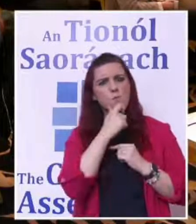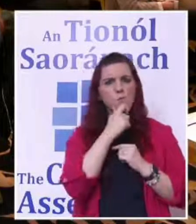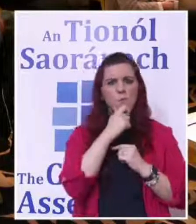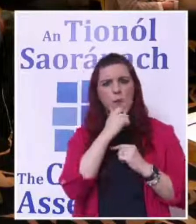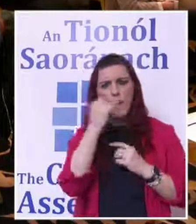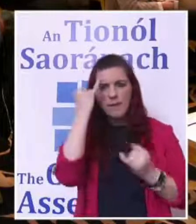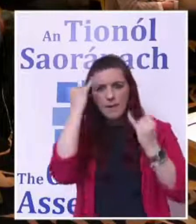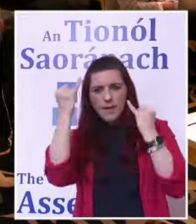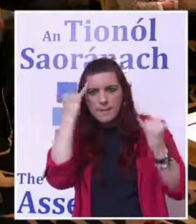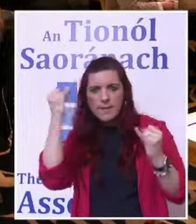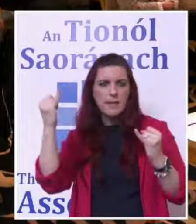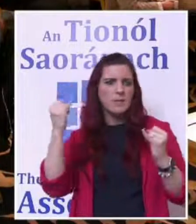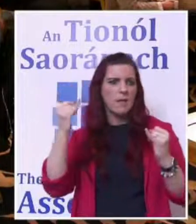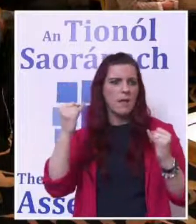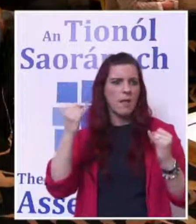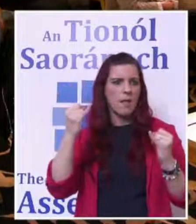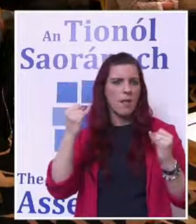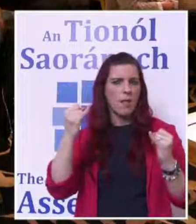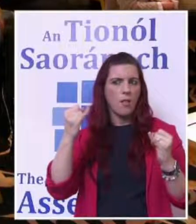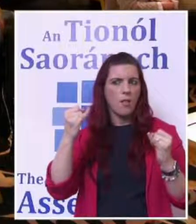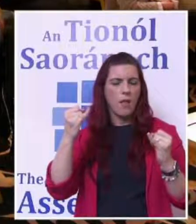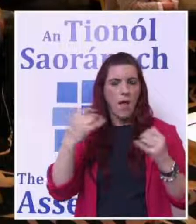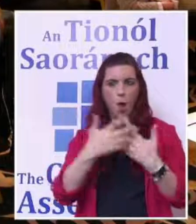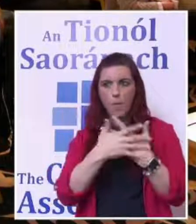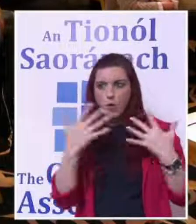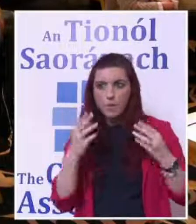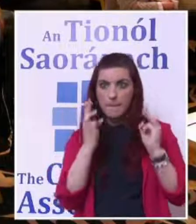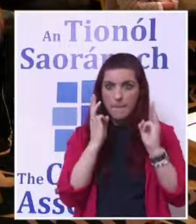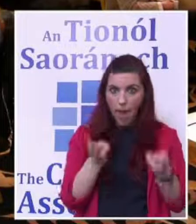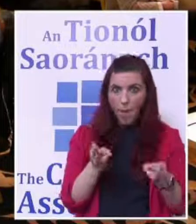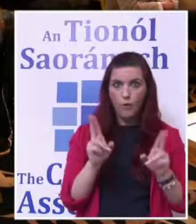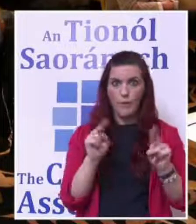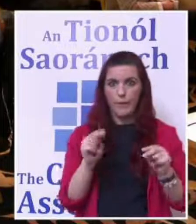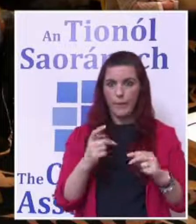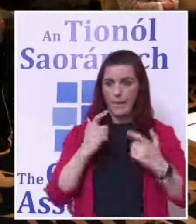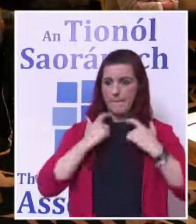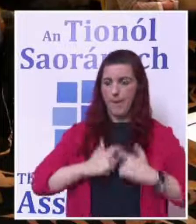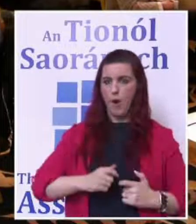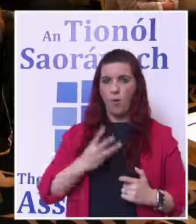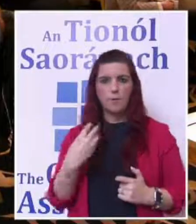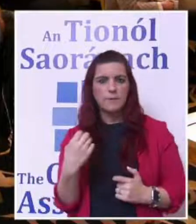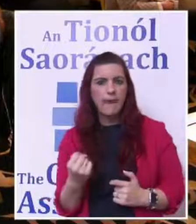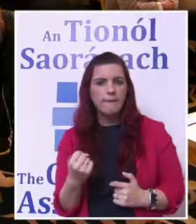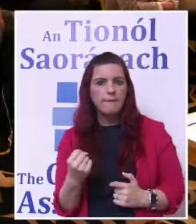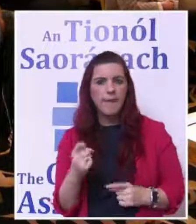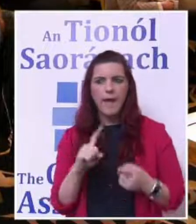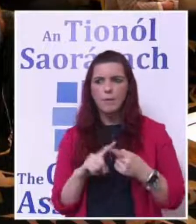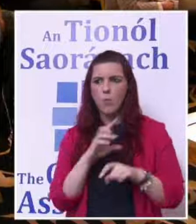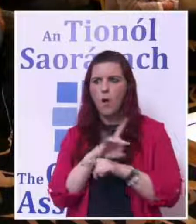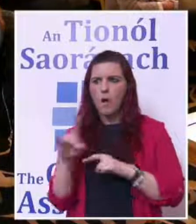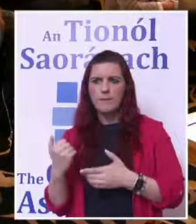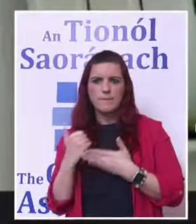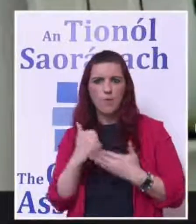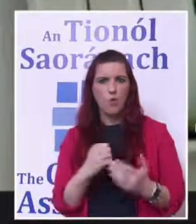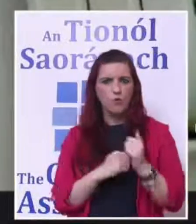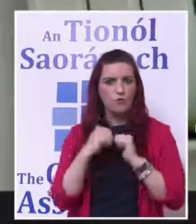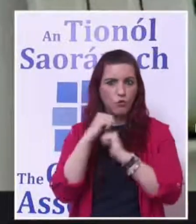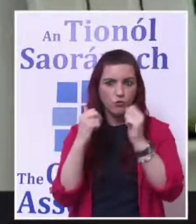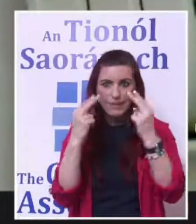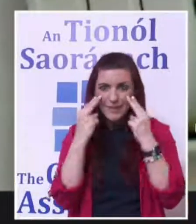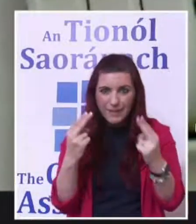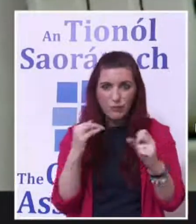extent and scope of an incoming mayoral structure and the supporting regimes behind